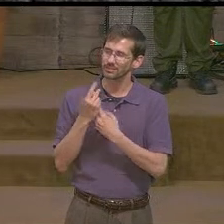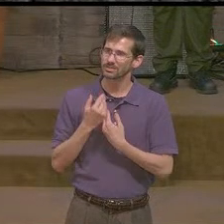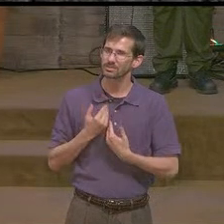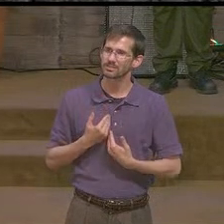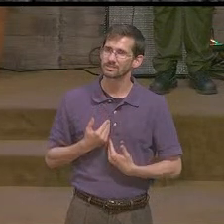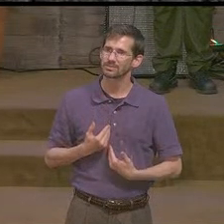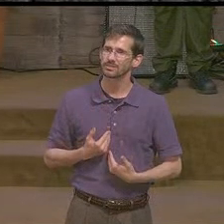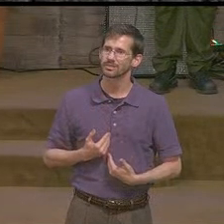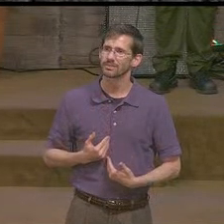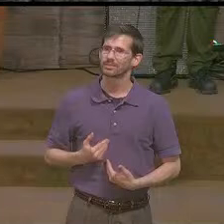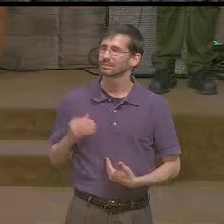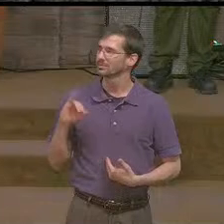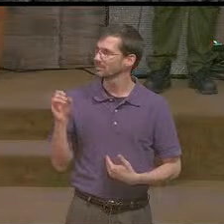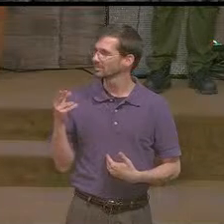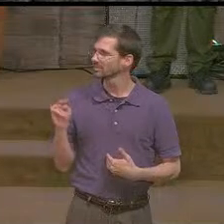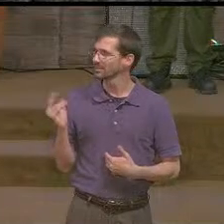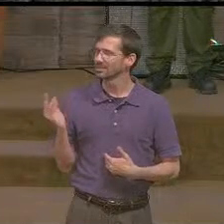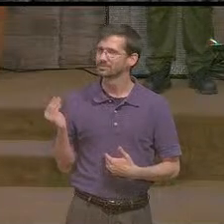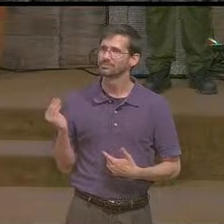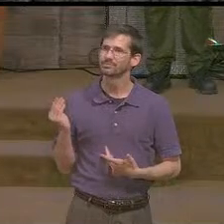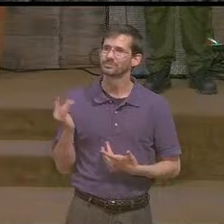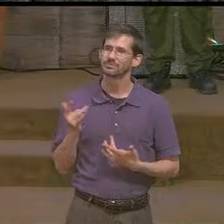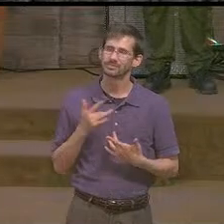Come on, John. It's my